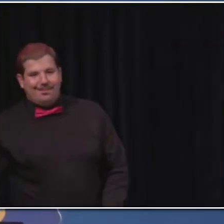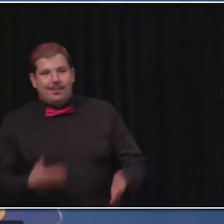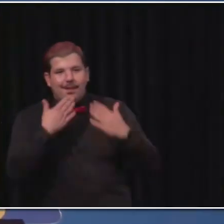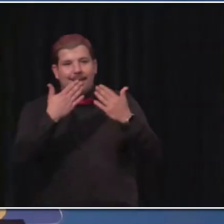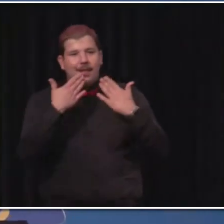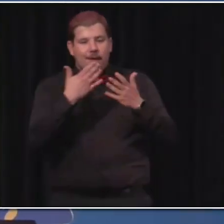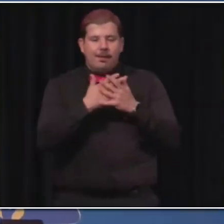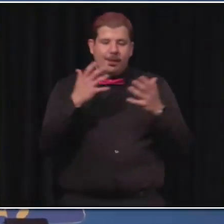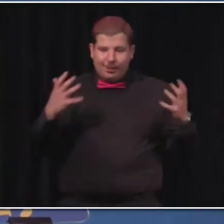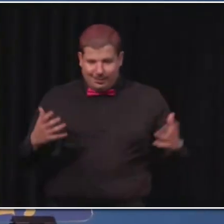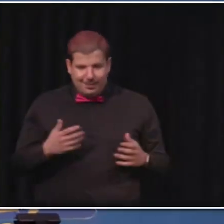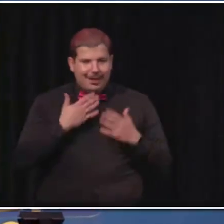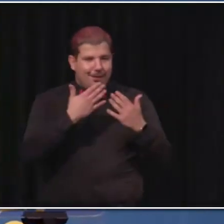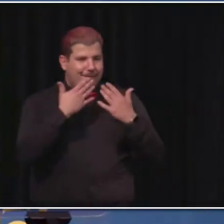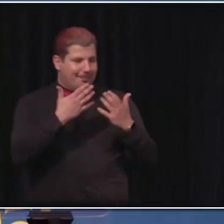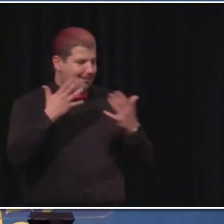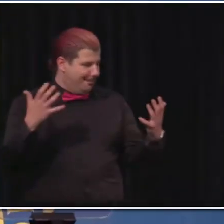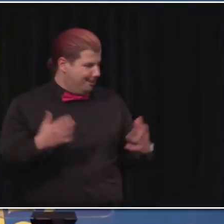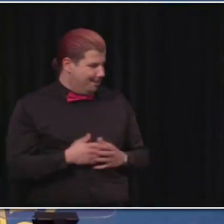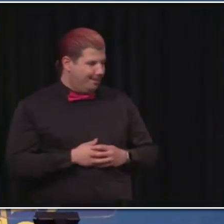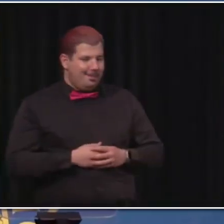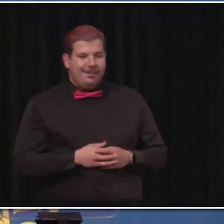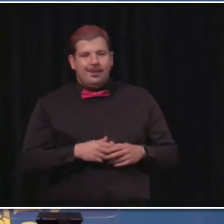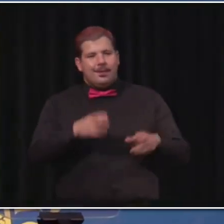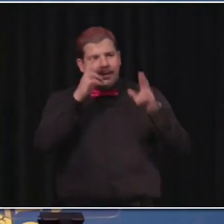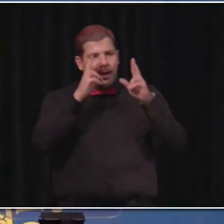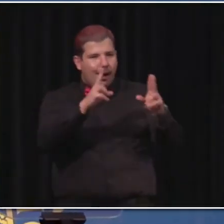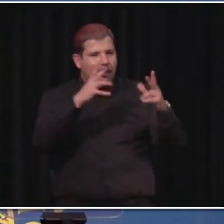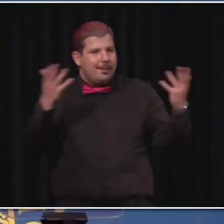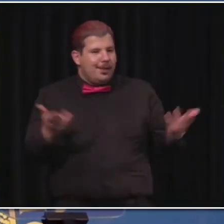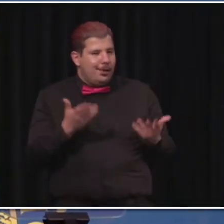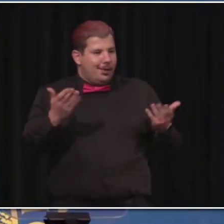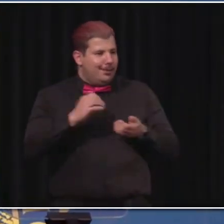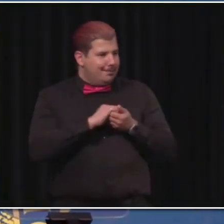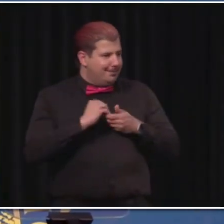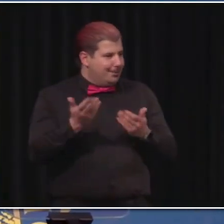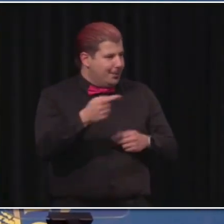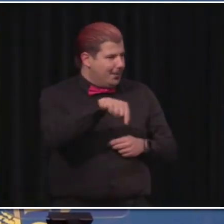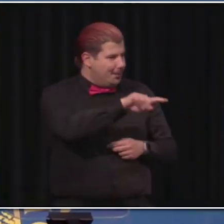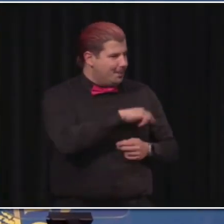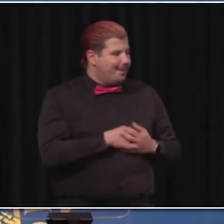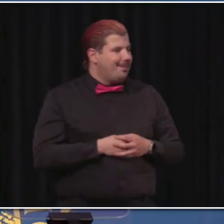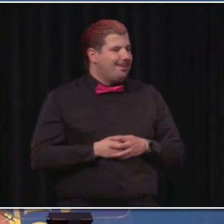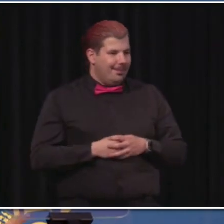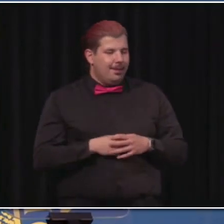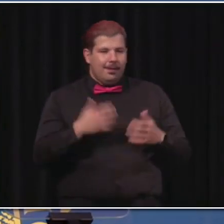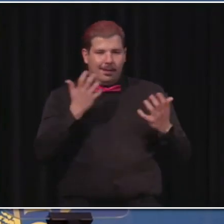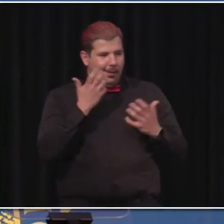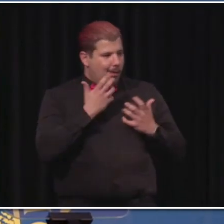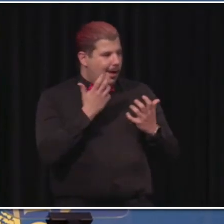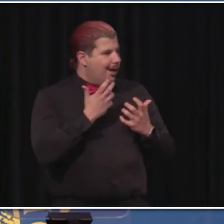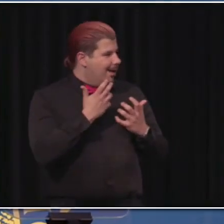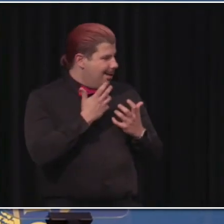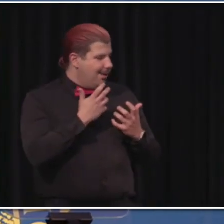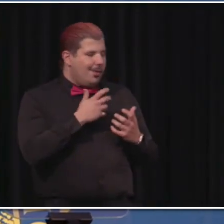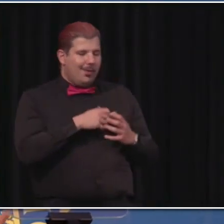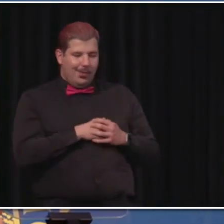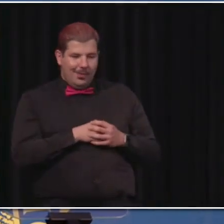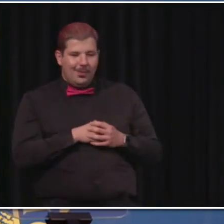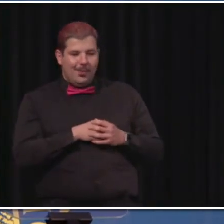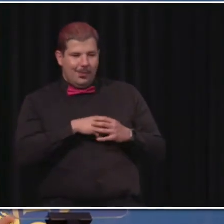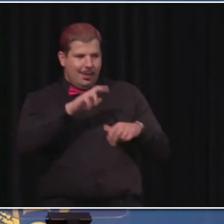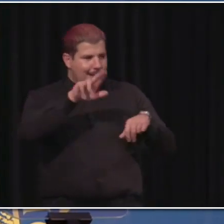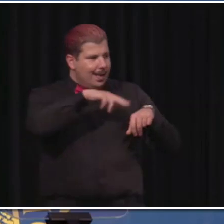Thank you very much. Thank you very much. What an honor it is to be here. Wow, that rendition of